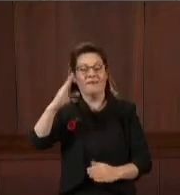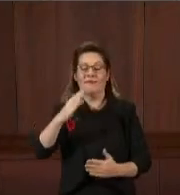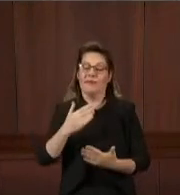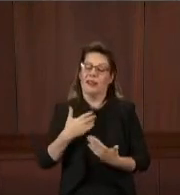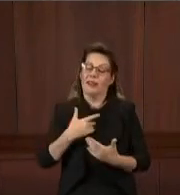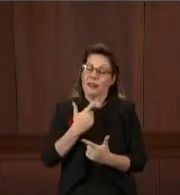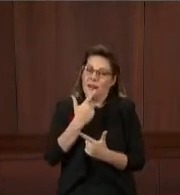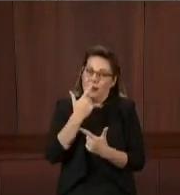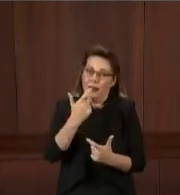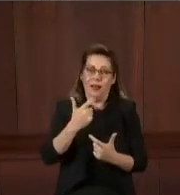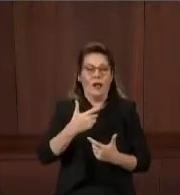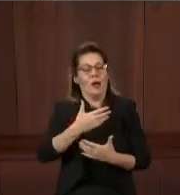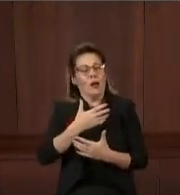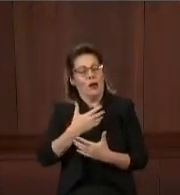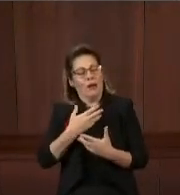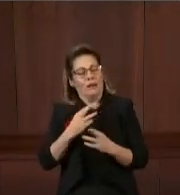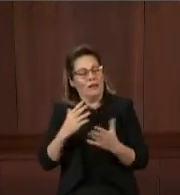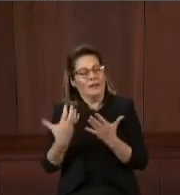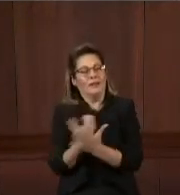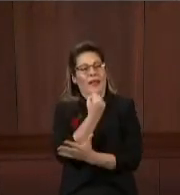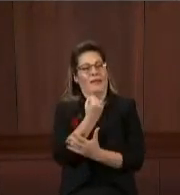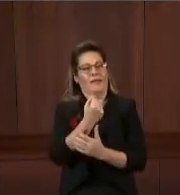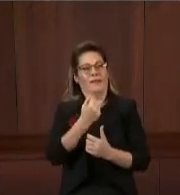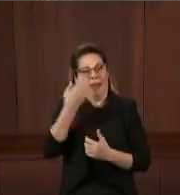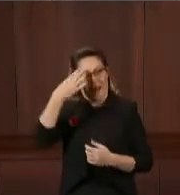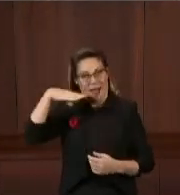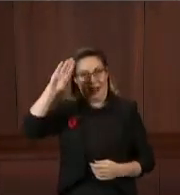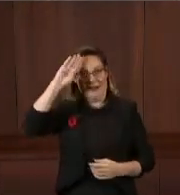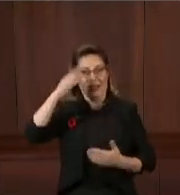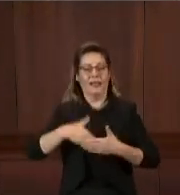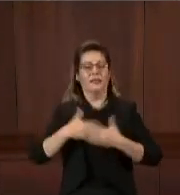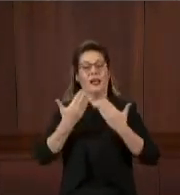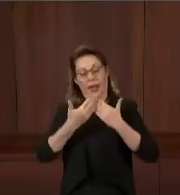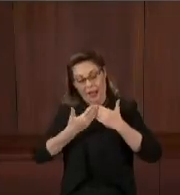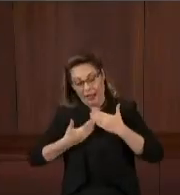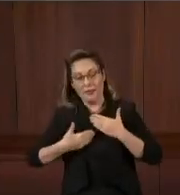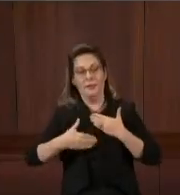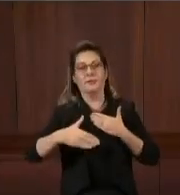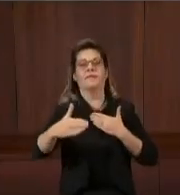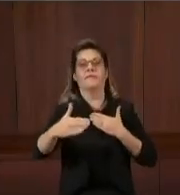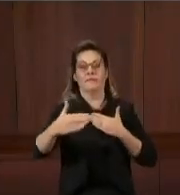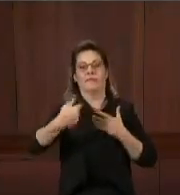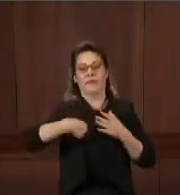wish you all a safe Anzac Day and year ahead.